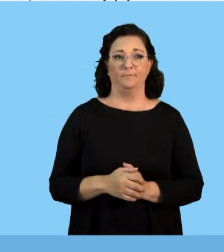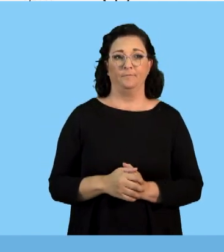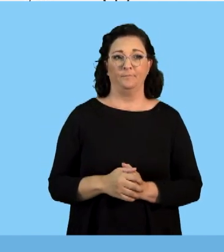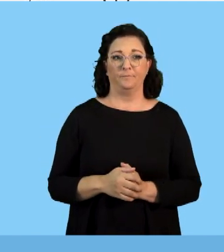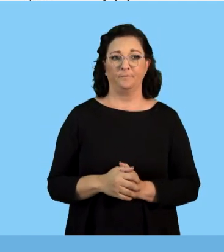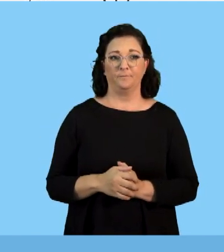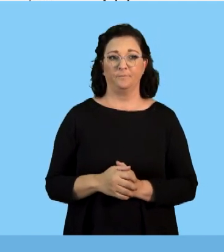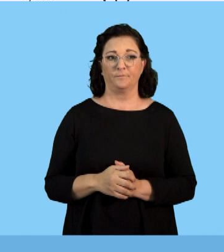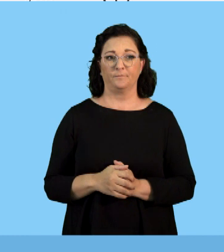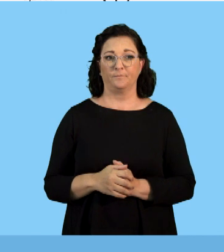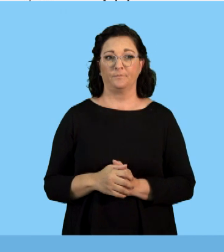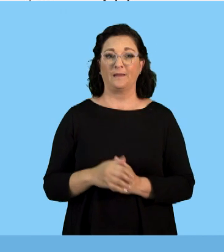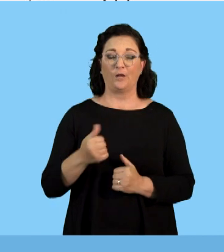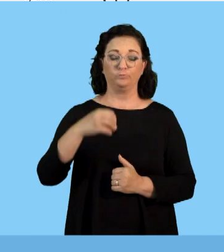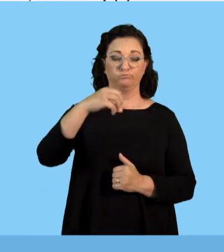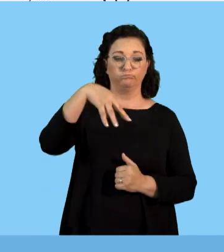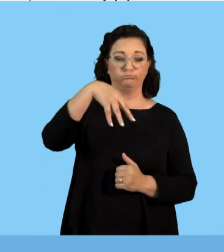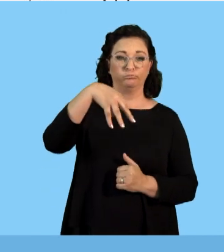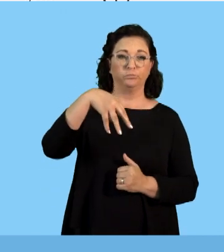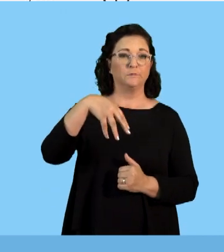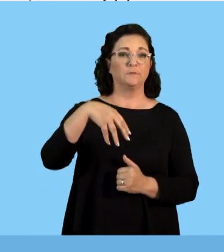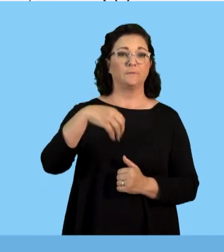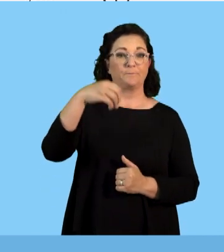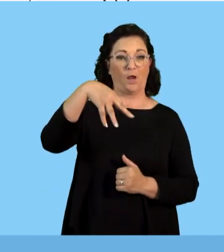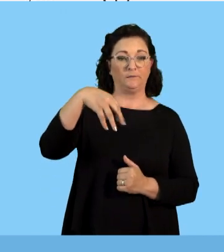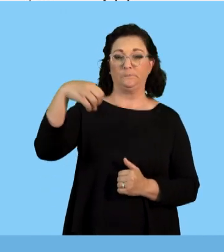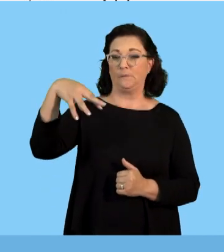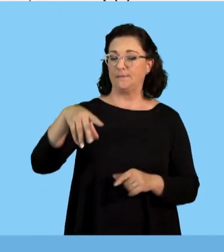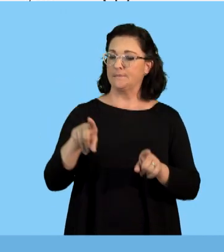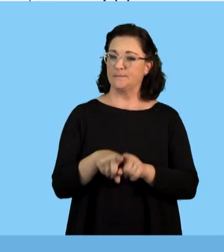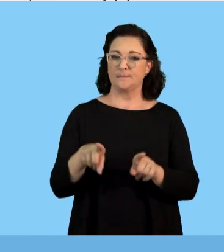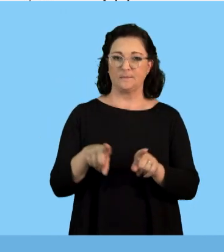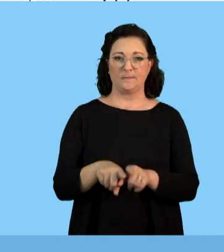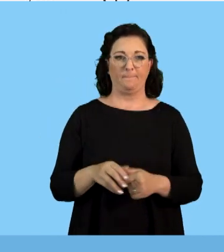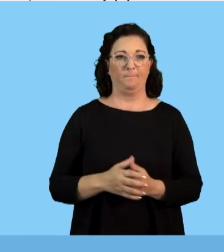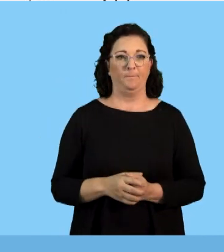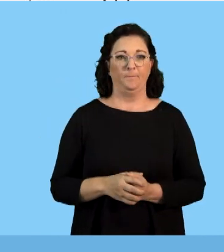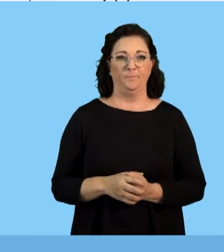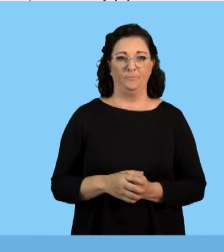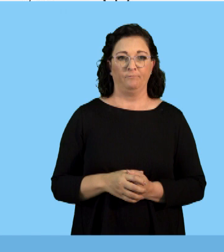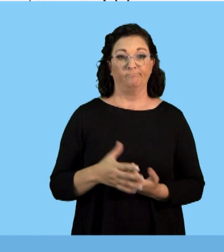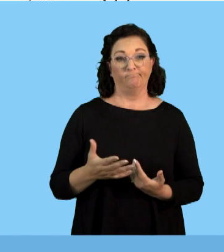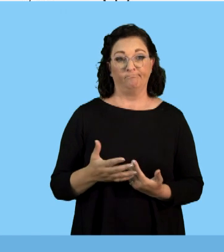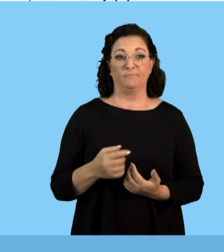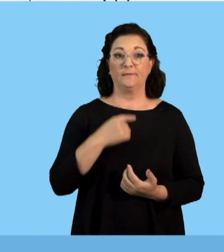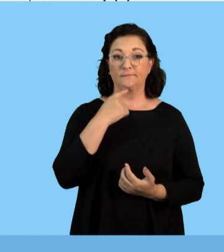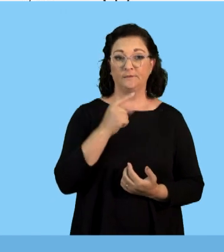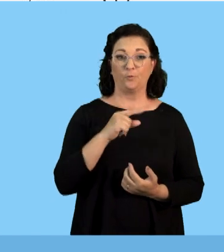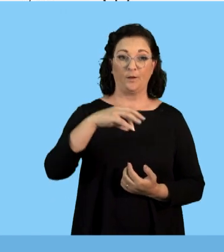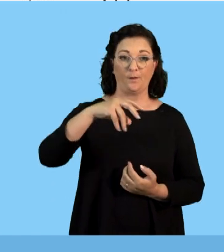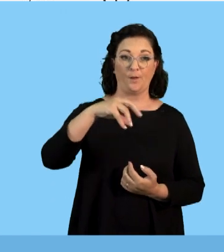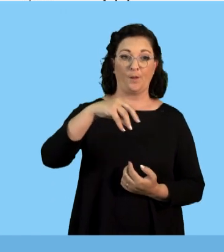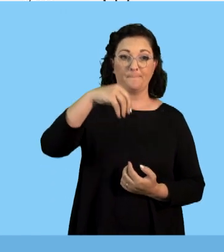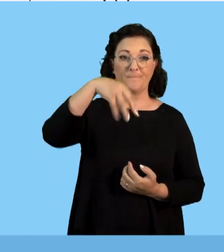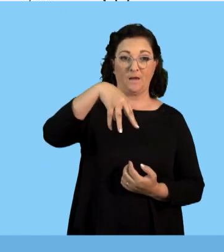same brightness. So the brightness on each of these bulbs is going to be the same. Now, this is assuming that